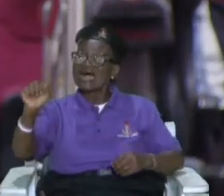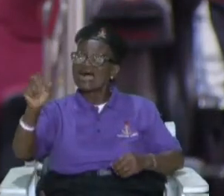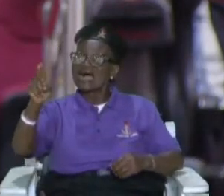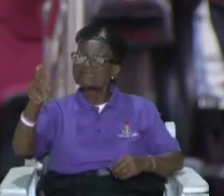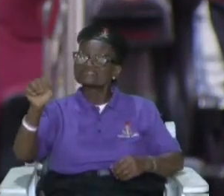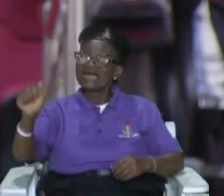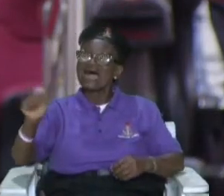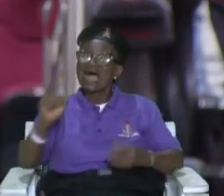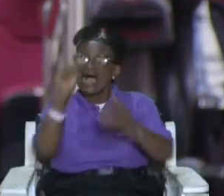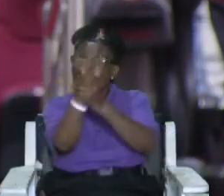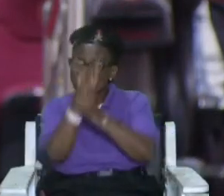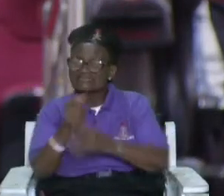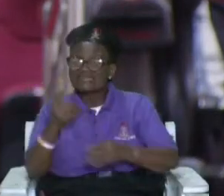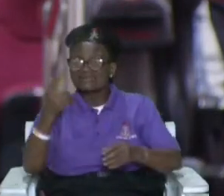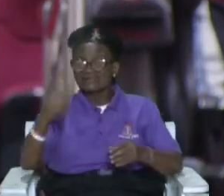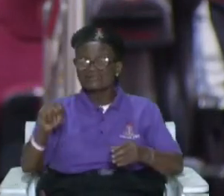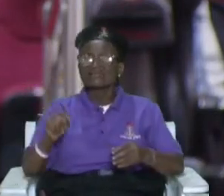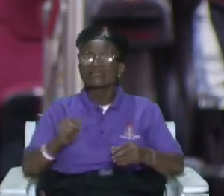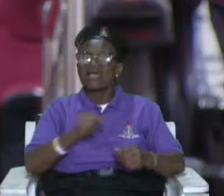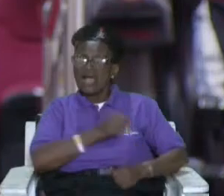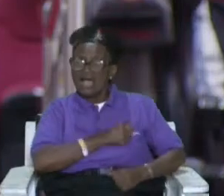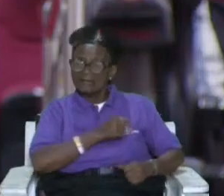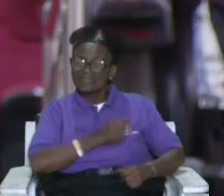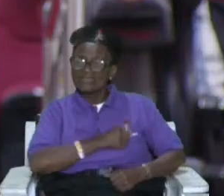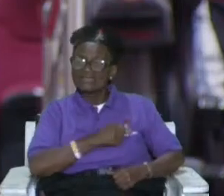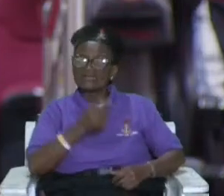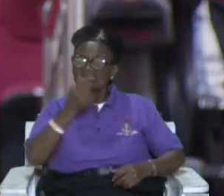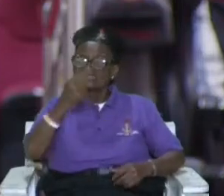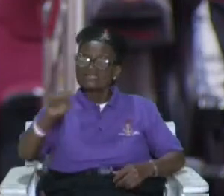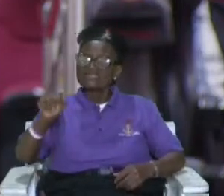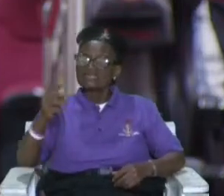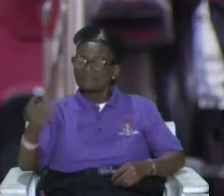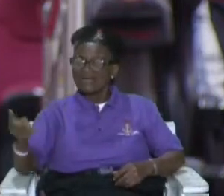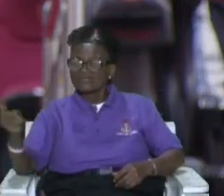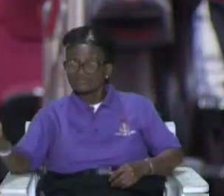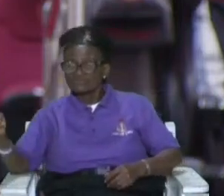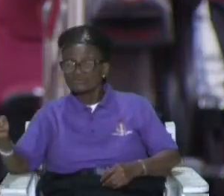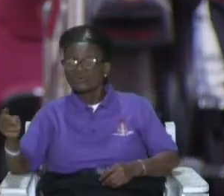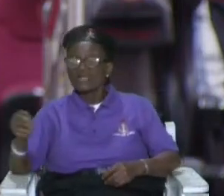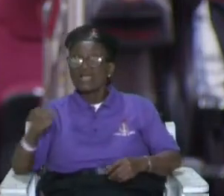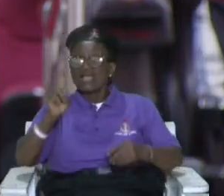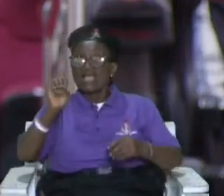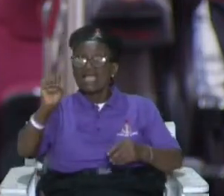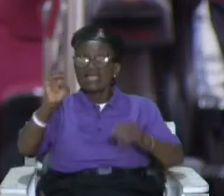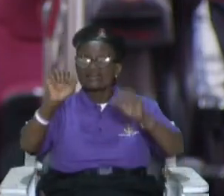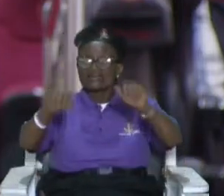The mantle enabled him to arrest the arresters.